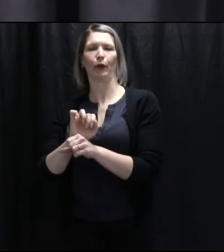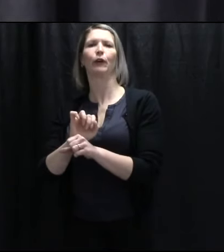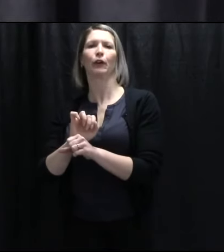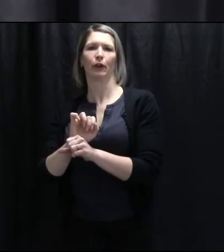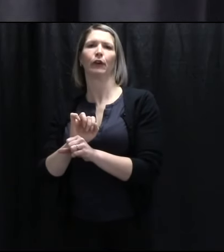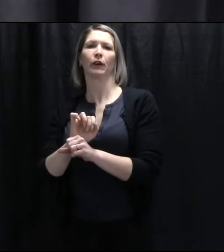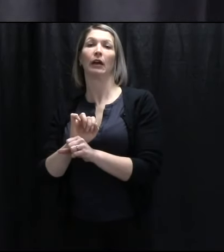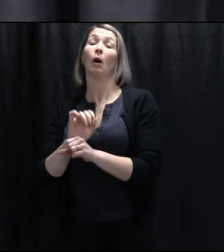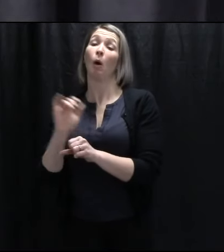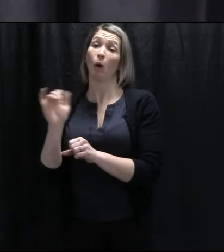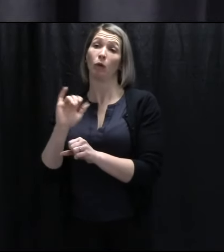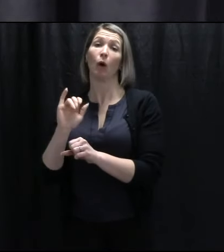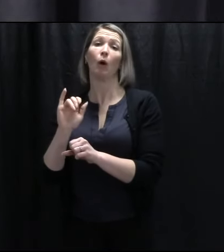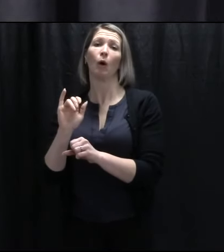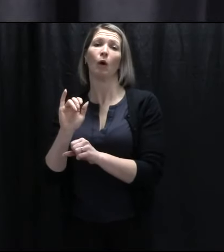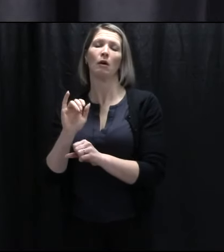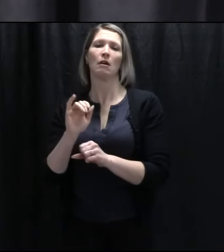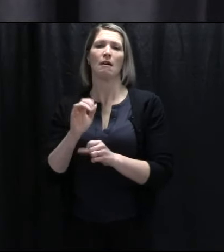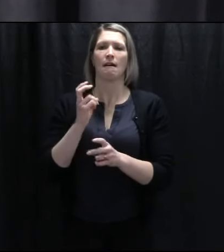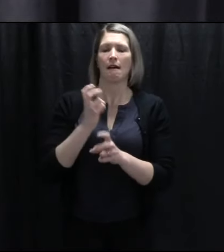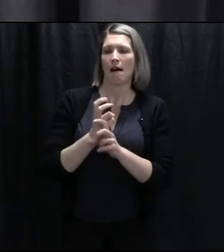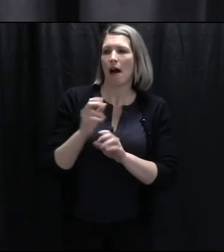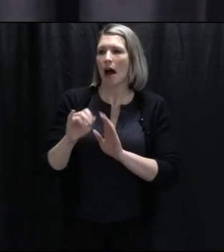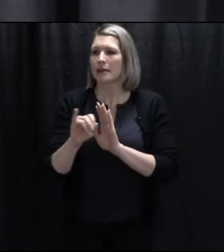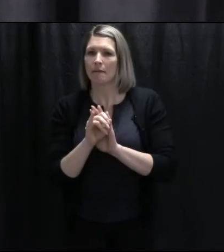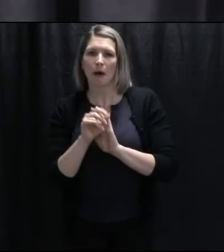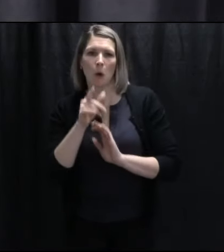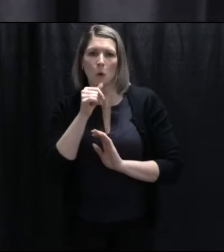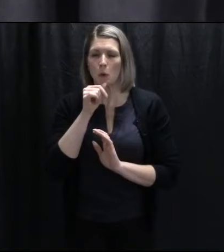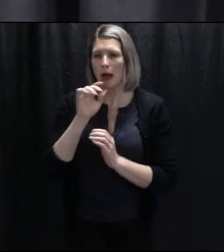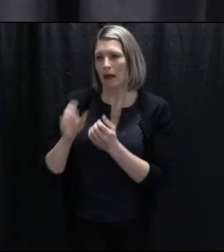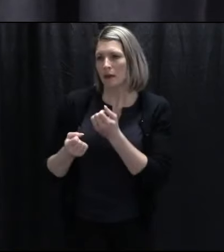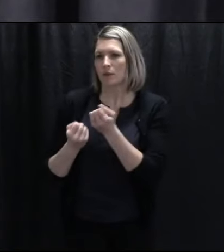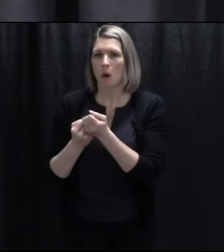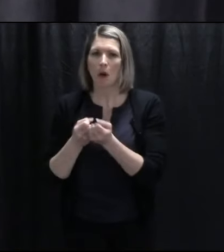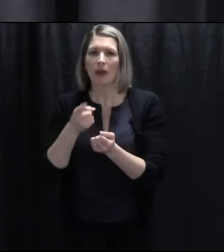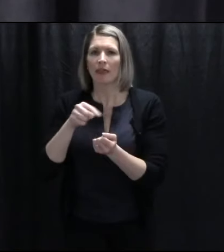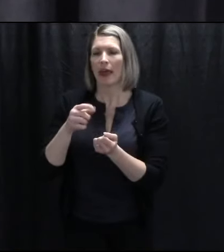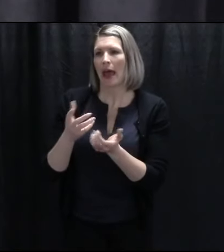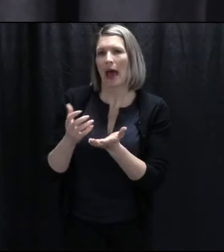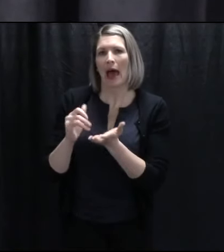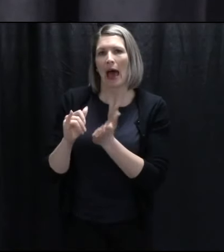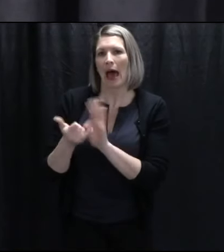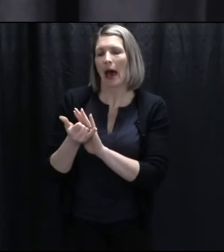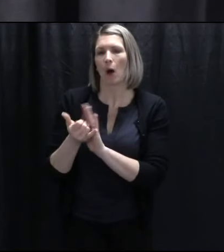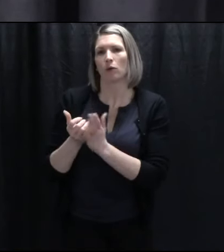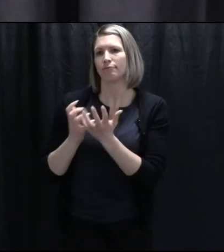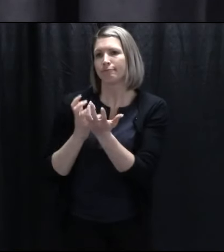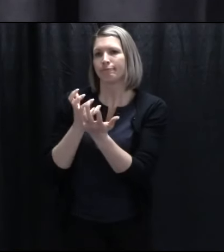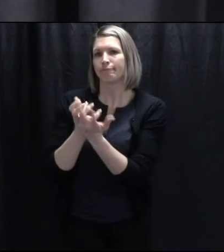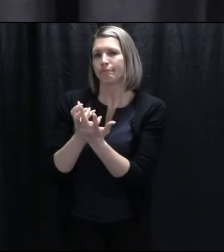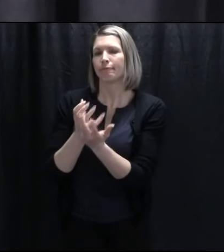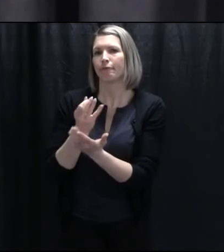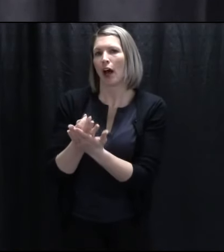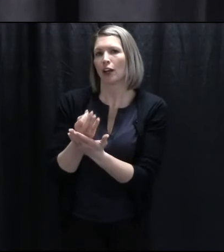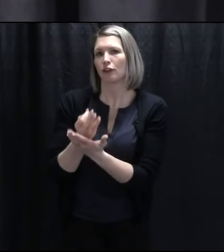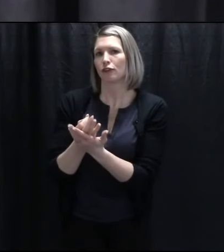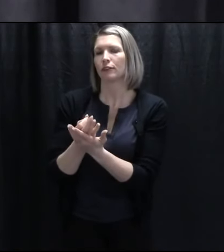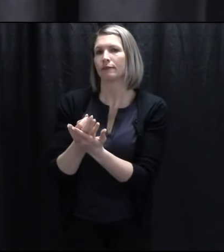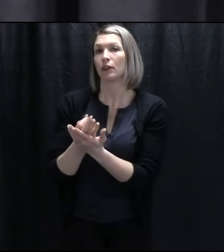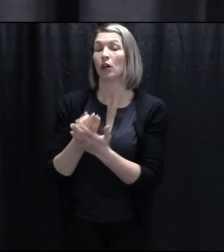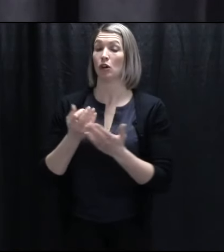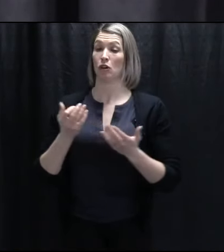lend itself to easy identification of people who would want to avail of financial supports.